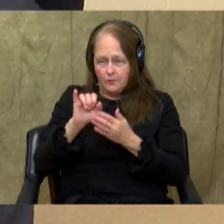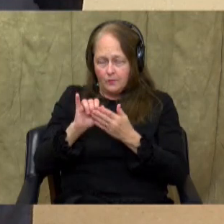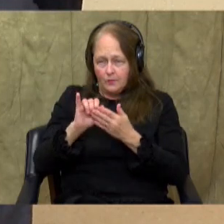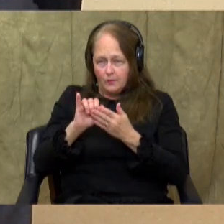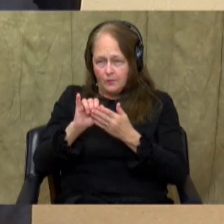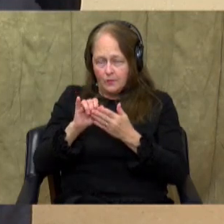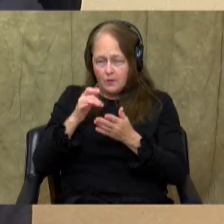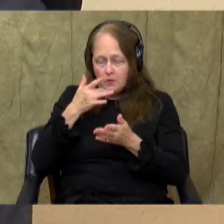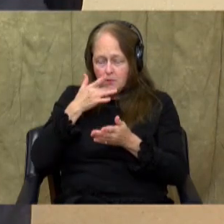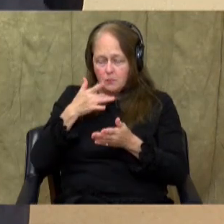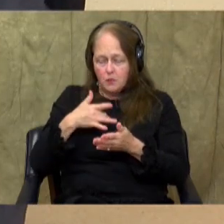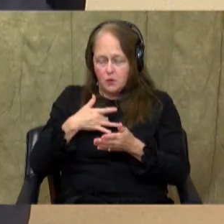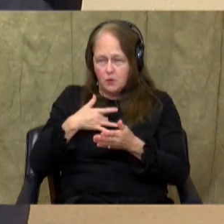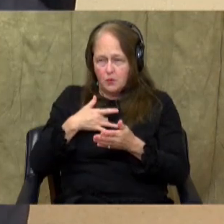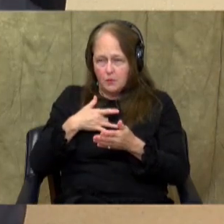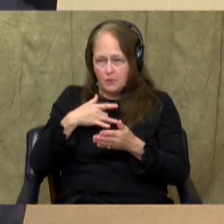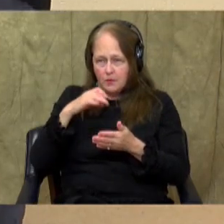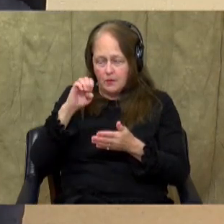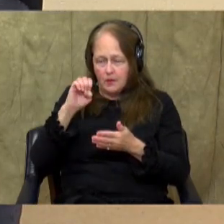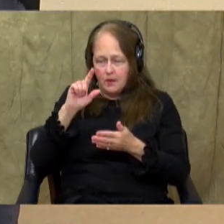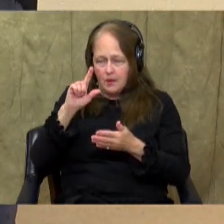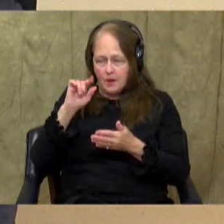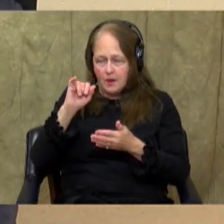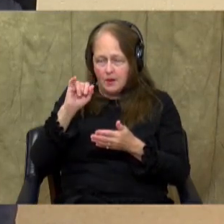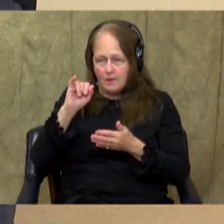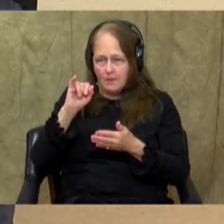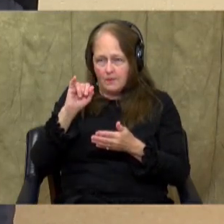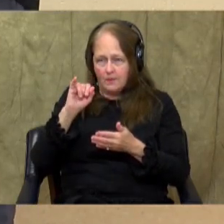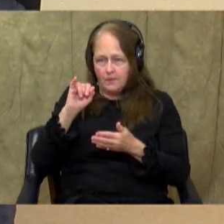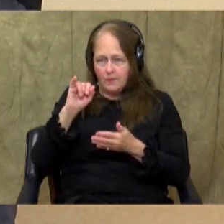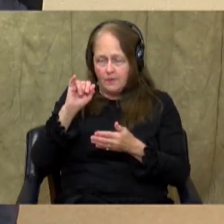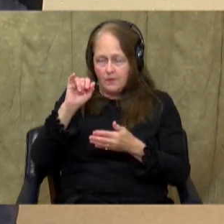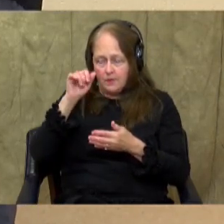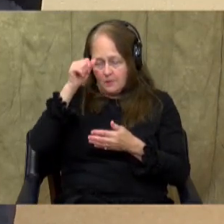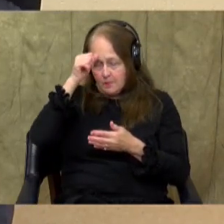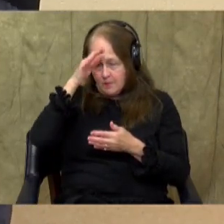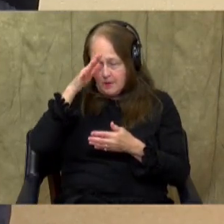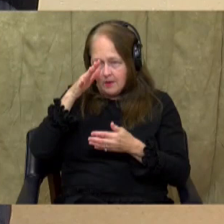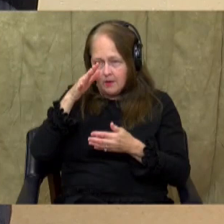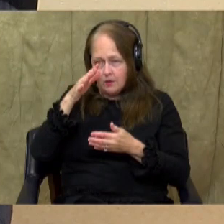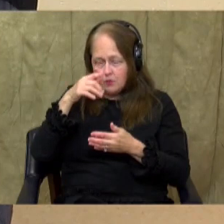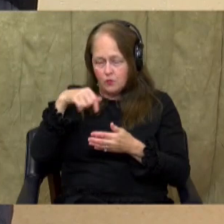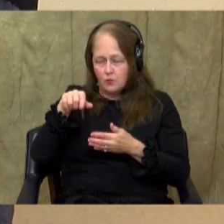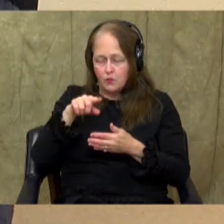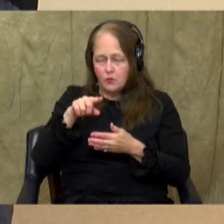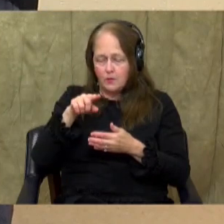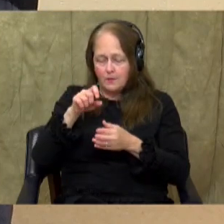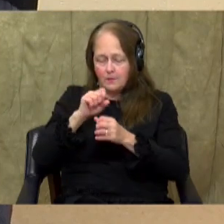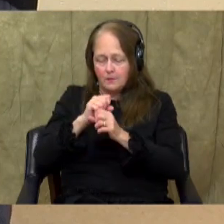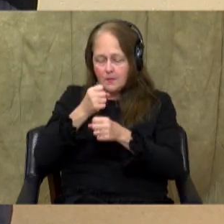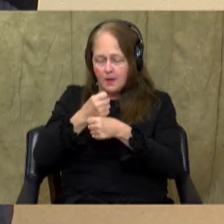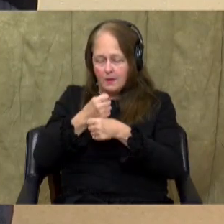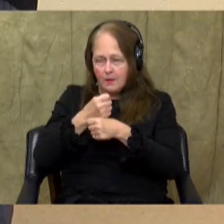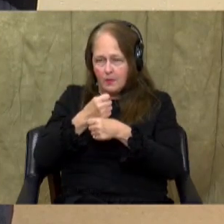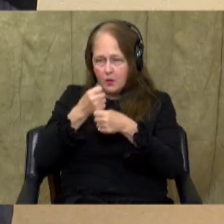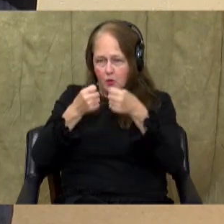the birthplace of Elon Musk, from the CEO of Tesla. So for you trivia fans out there, you may